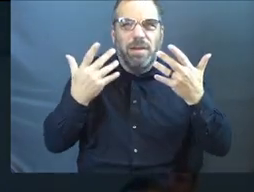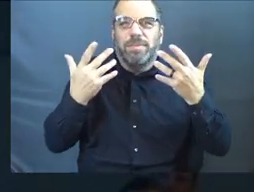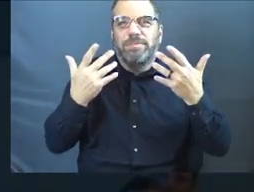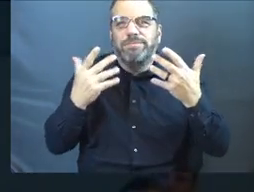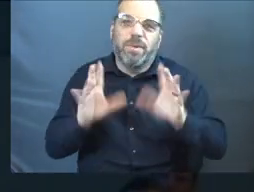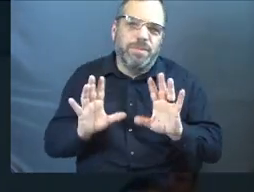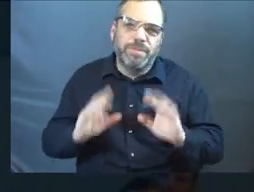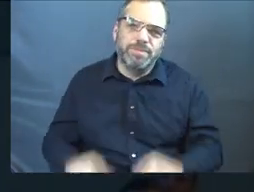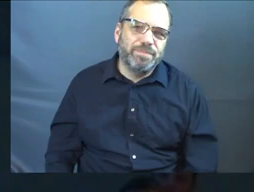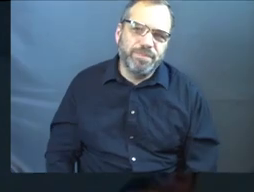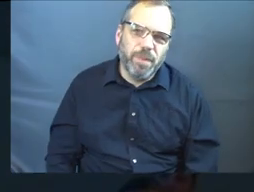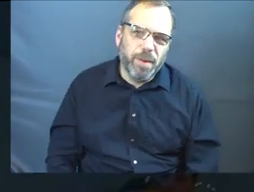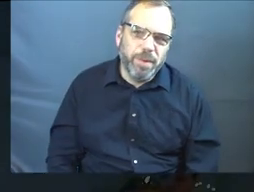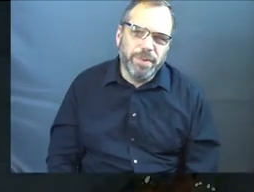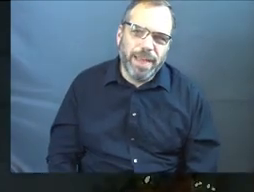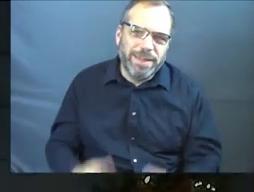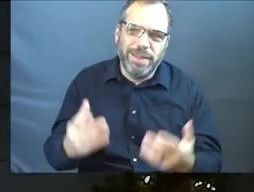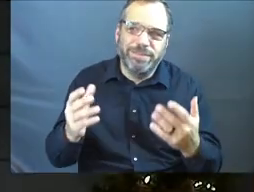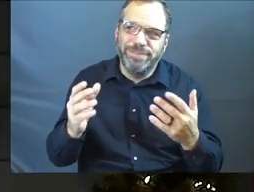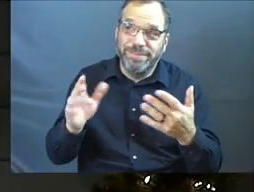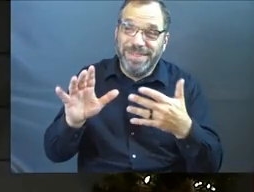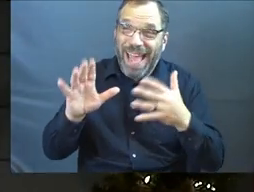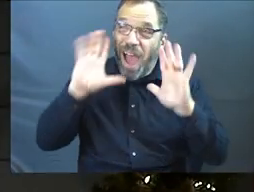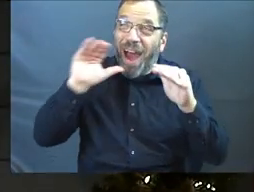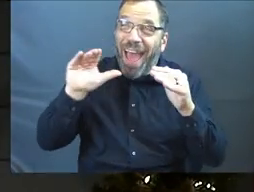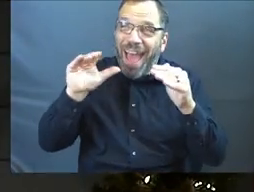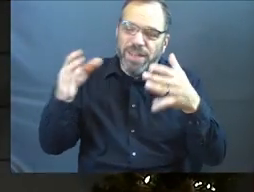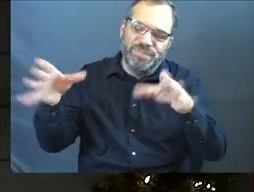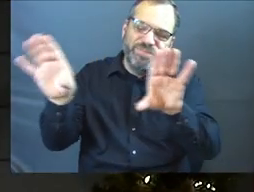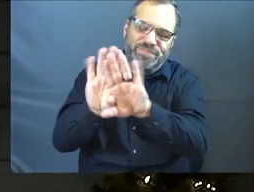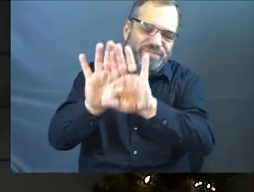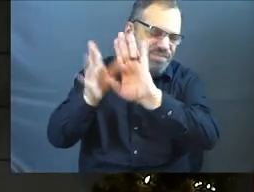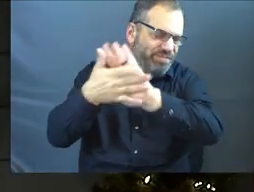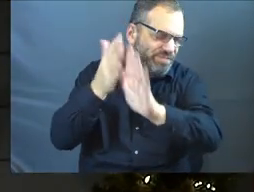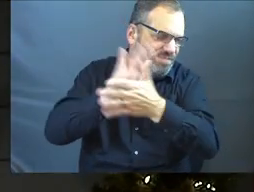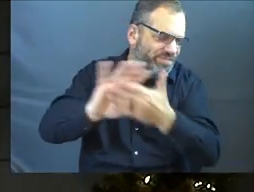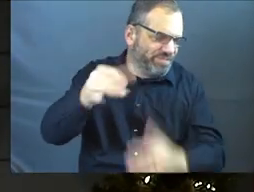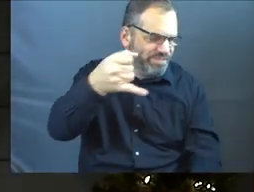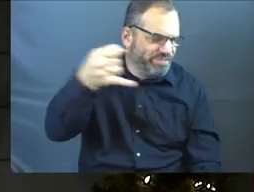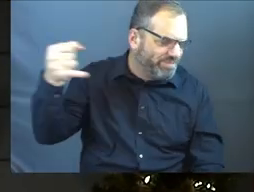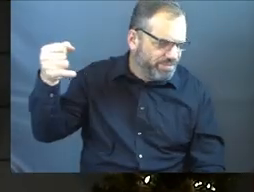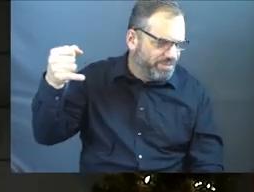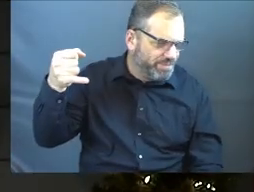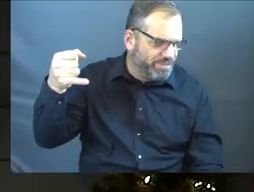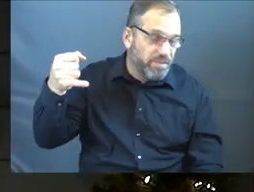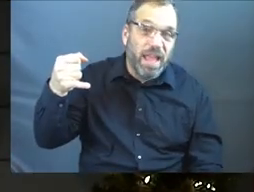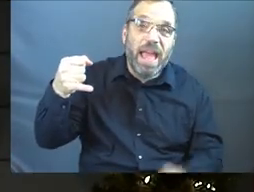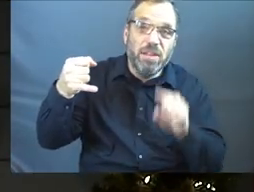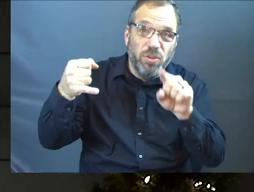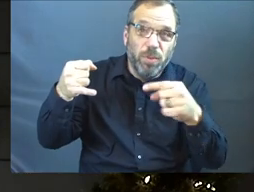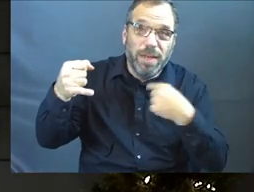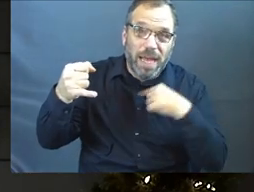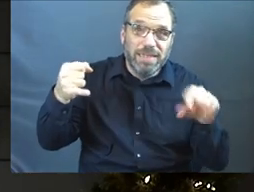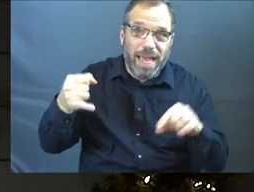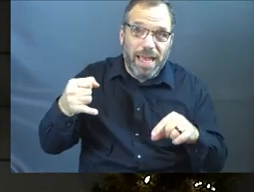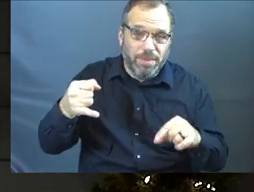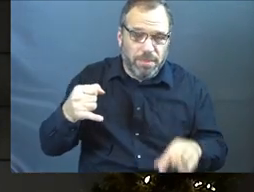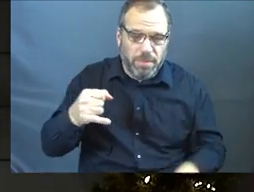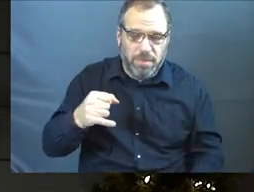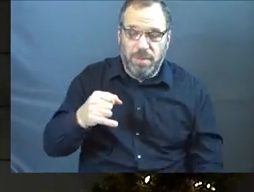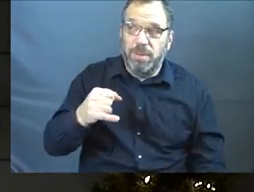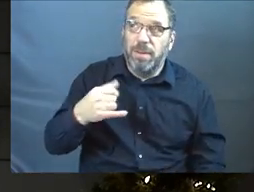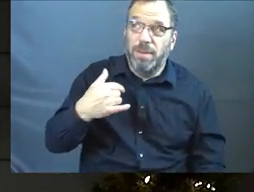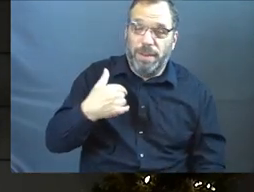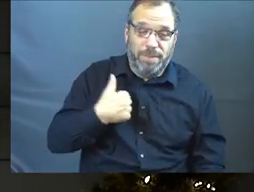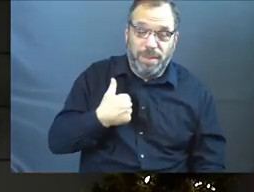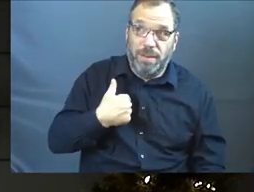no, and kind of close the door on anything hopeful right away. It's natural. It's normal. We do that. And you see that happen here with Zach. He's like, I don't think